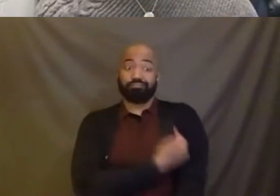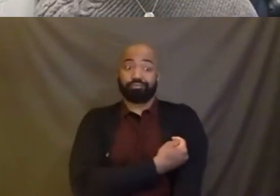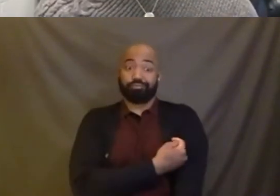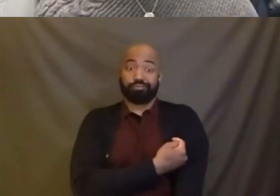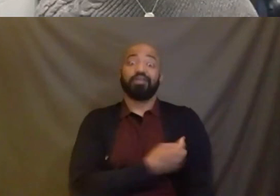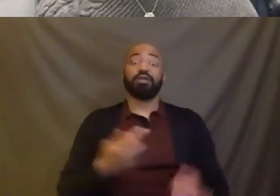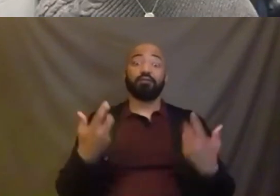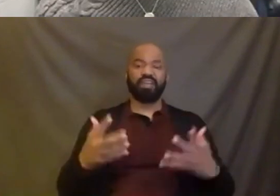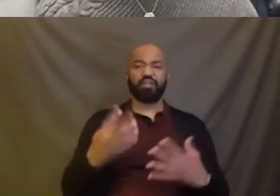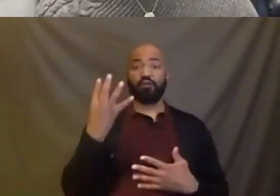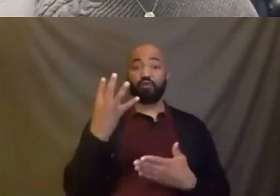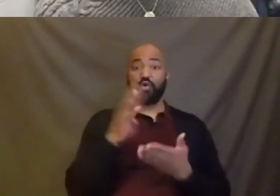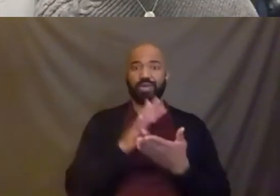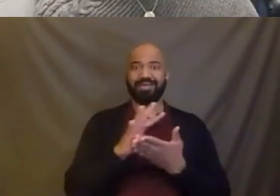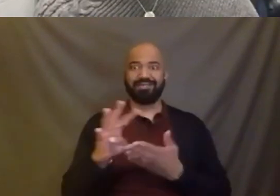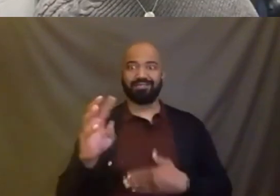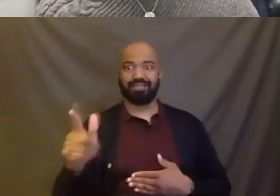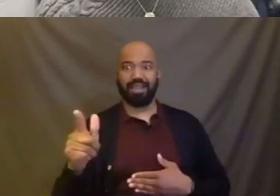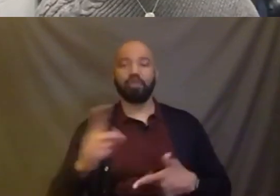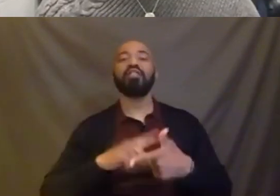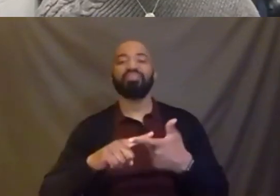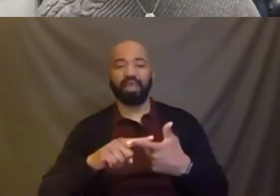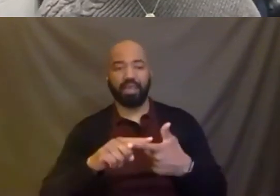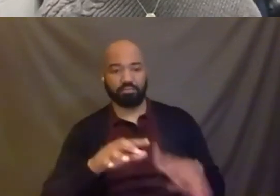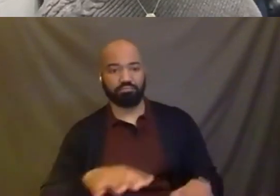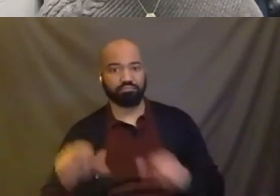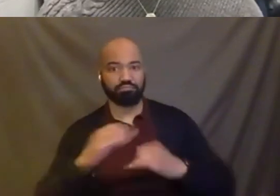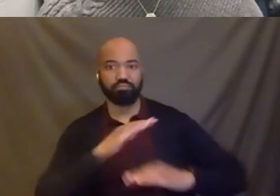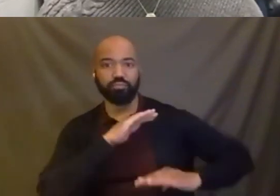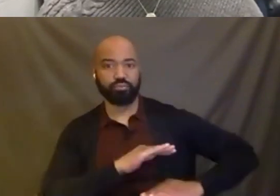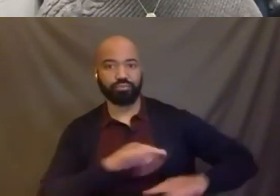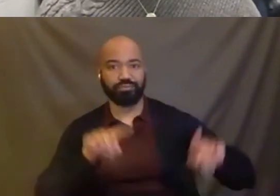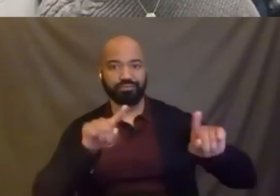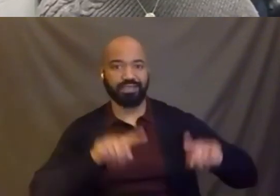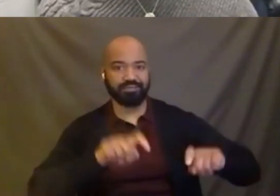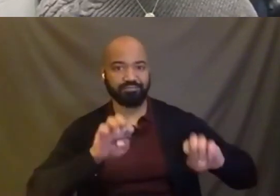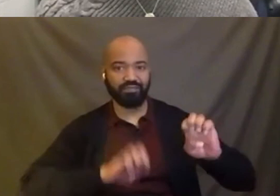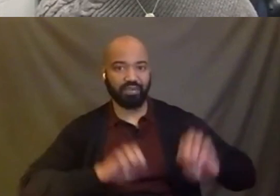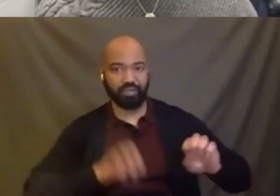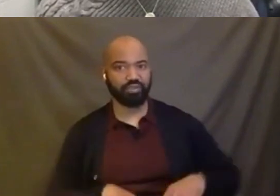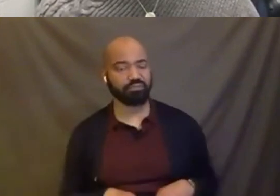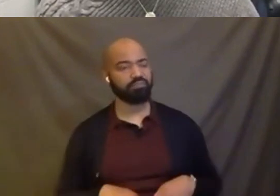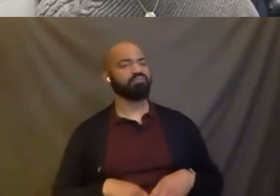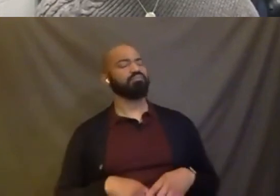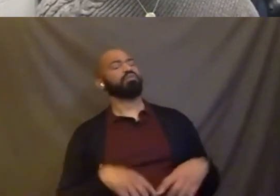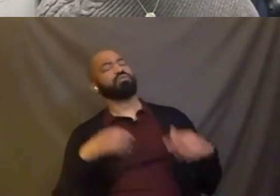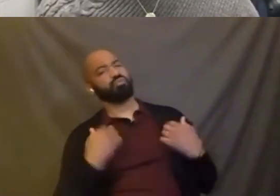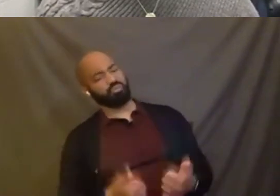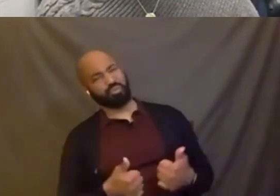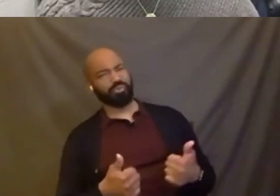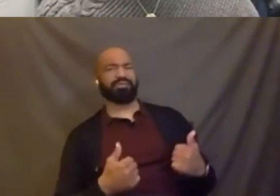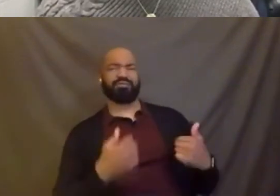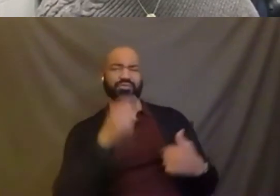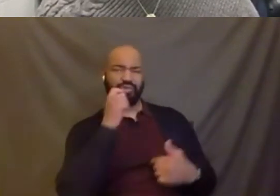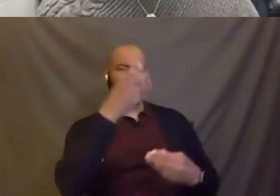This is cool. I bet everybody has learned at least one thing, if not 100 things tonight. So awesome. Really, really cool.